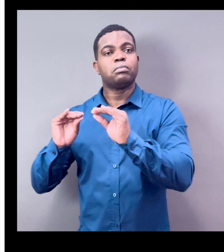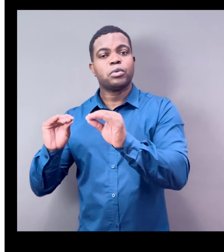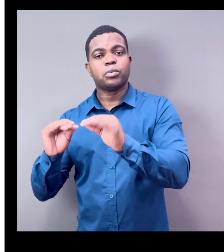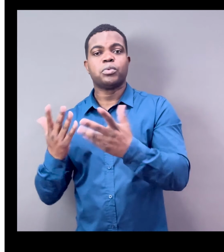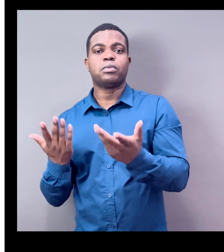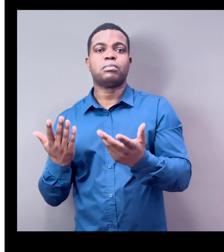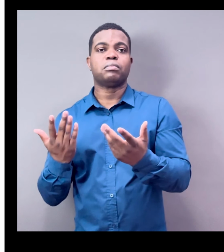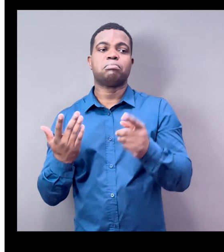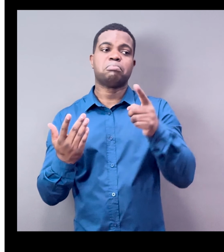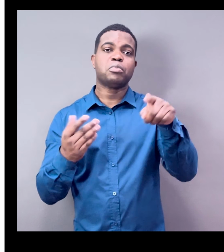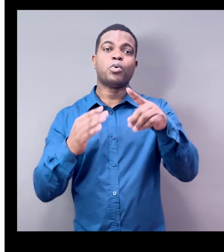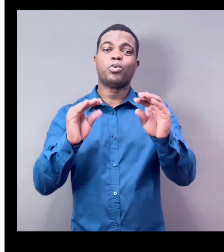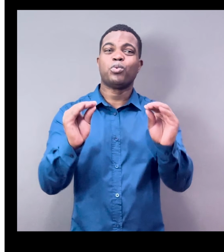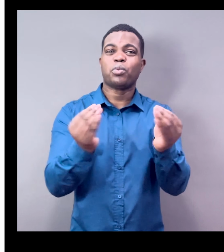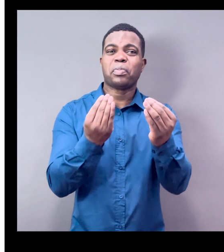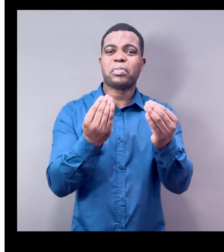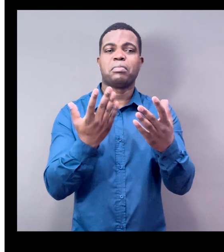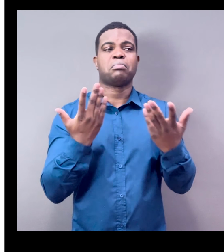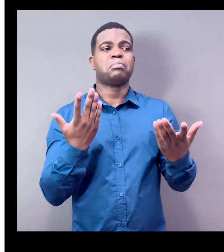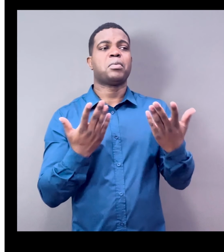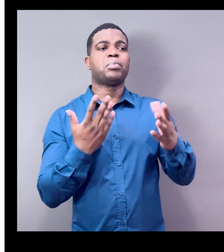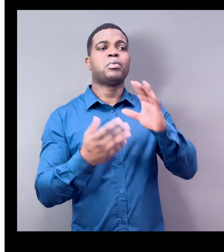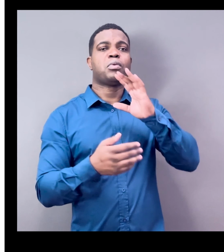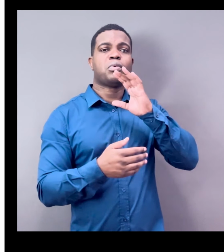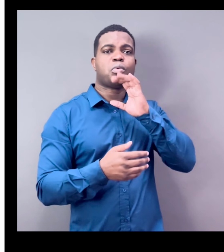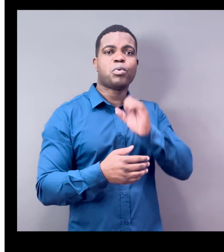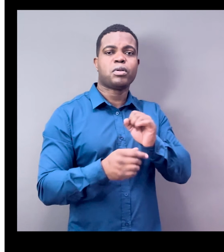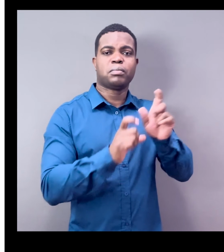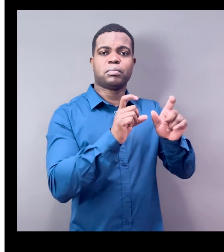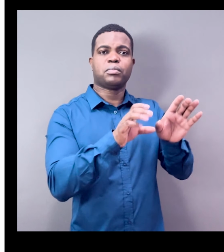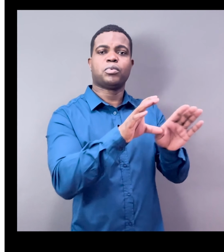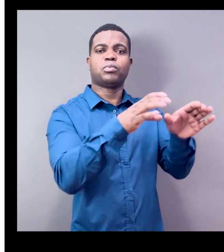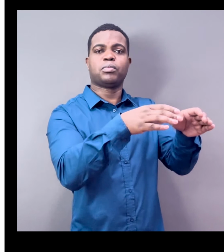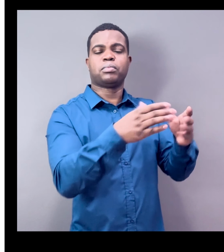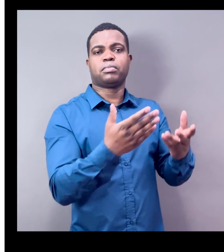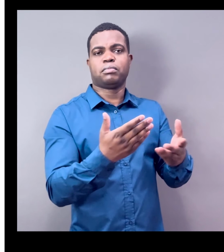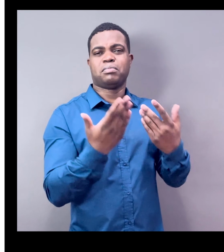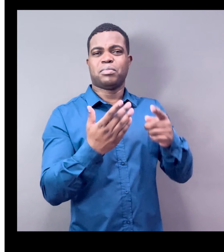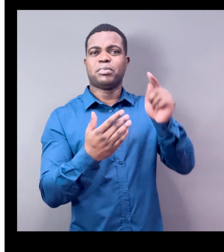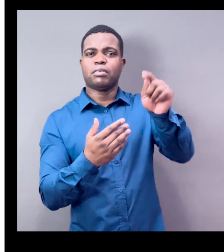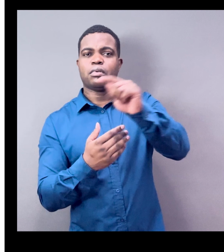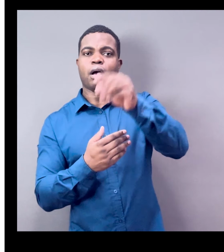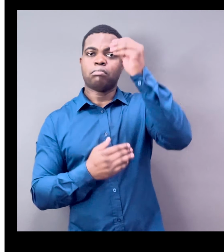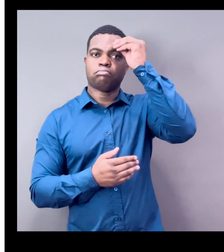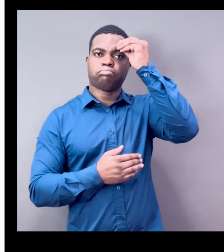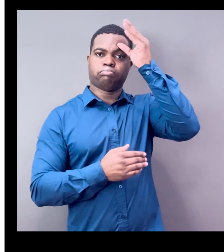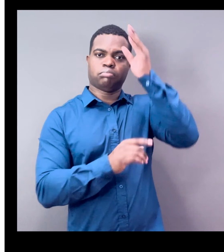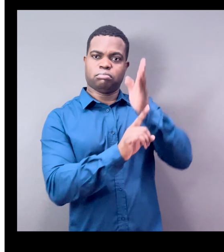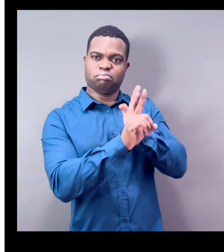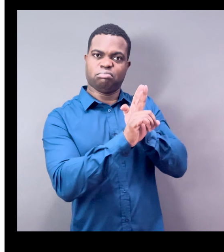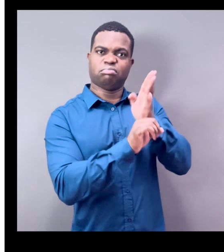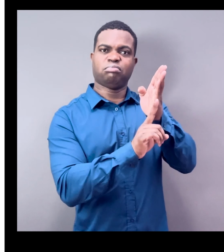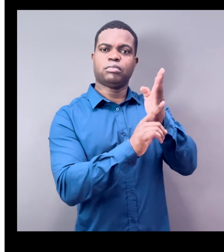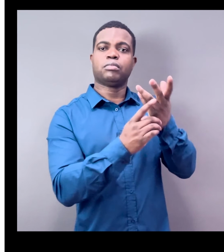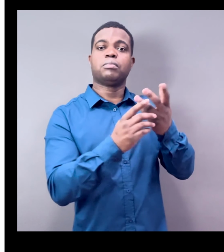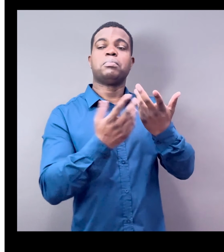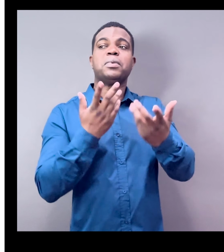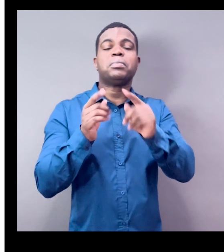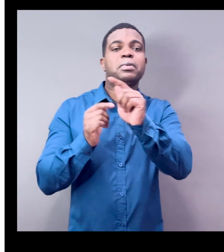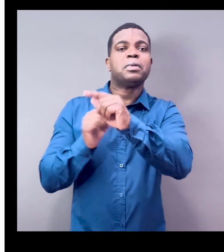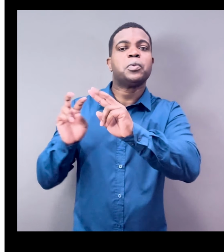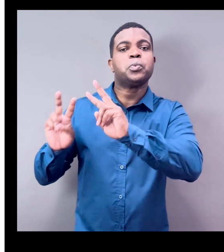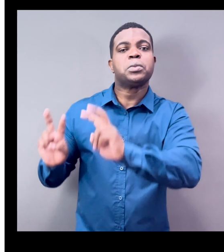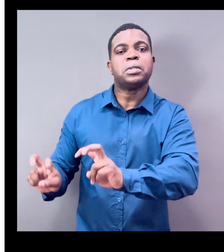could be youth and elderly groups. They could be media. They could be experts and researchers. They could